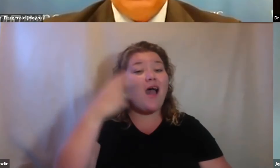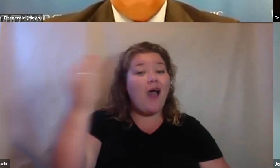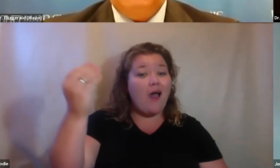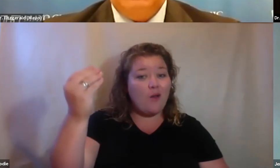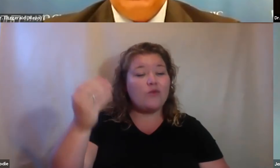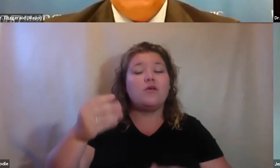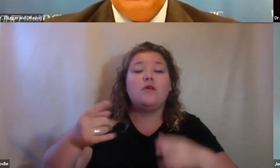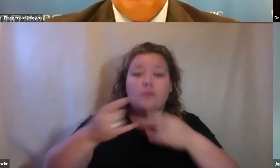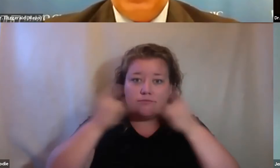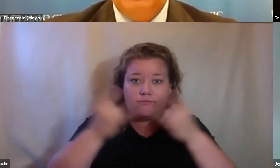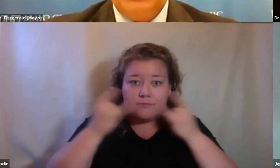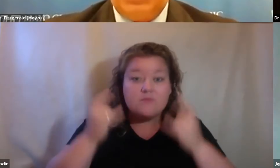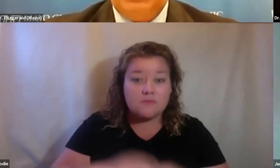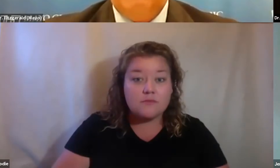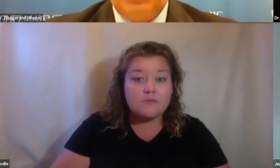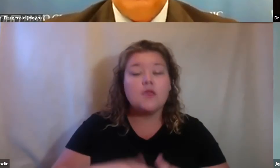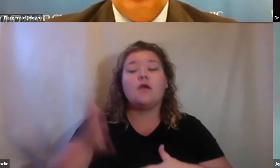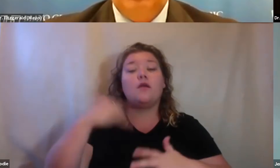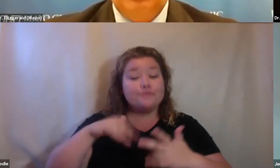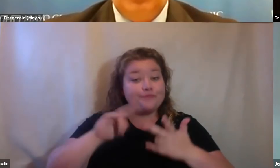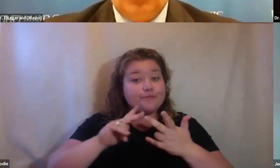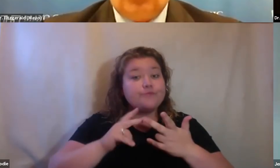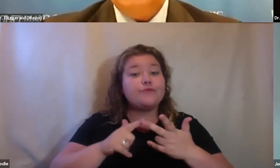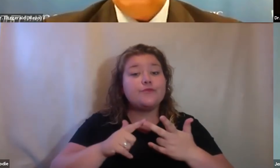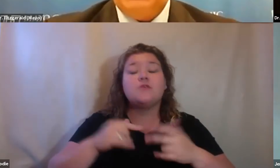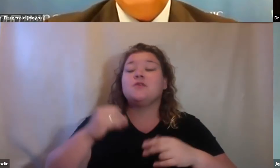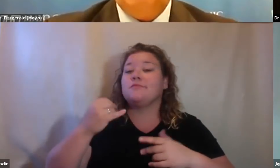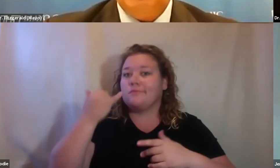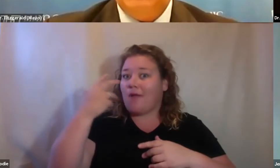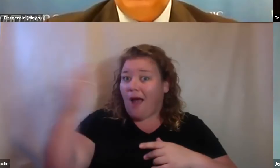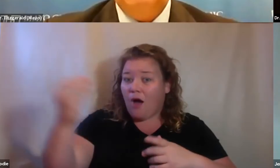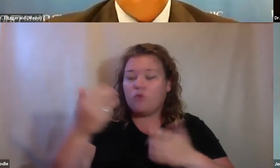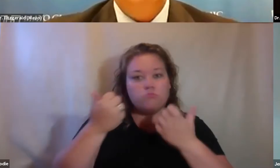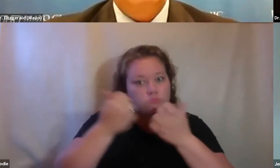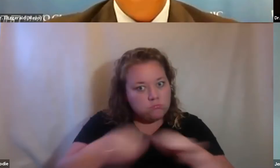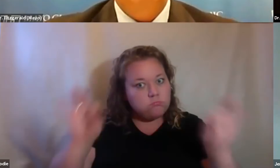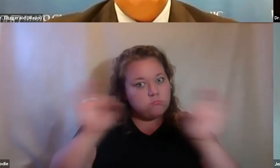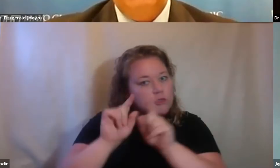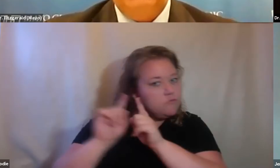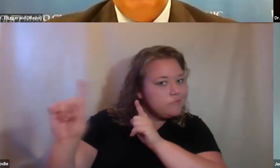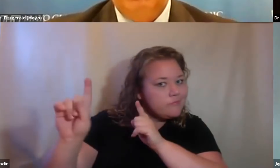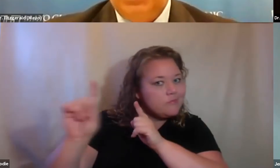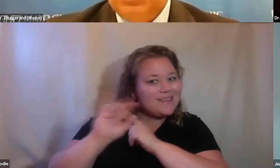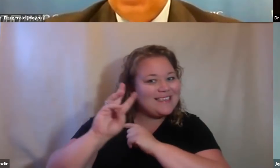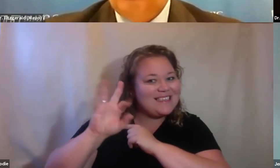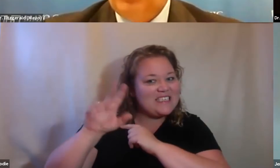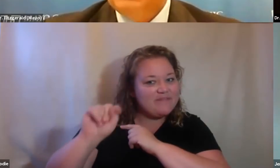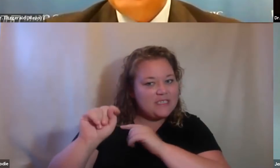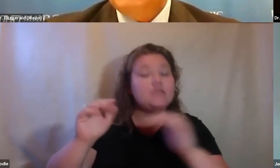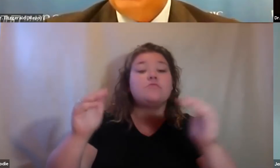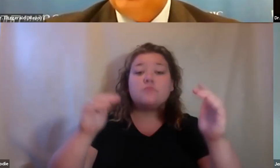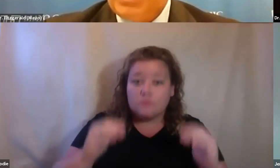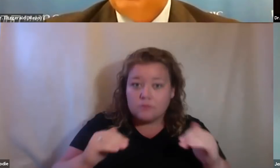Keep 6-foot distance from others outside of your household. Wash your hands frequently and avoid touching your face.